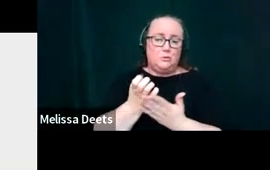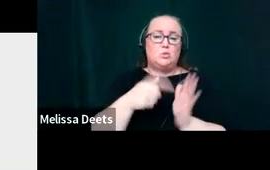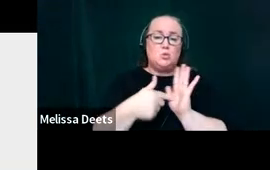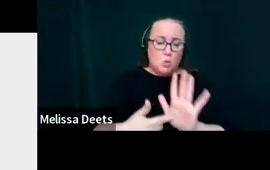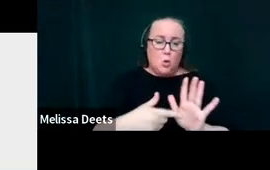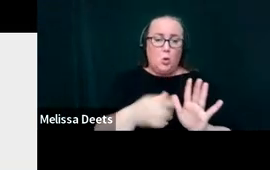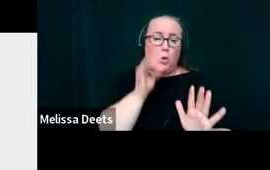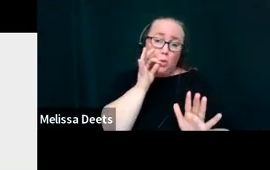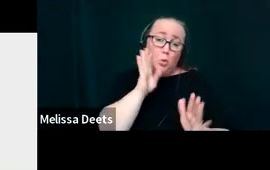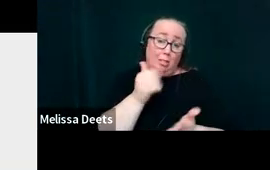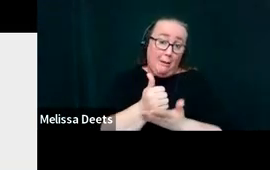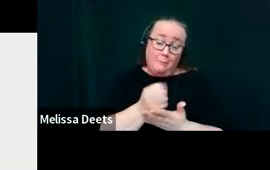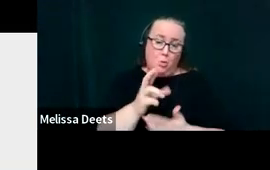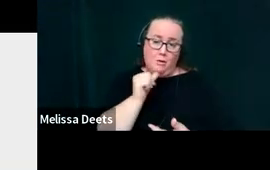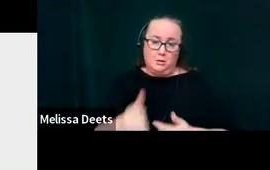of glaucoma.